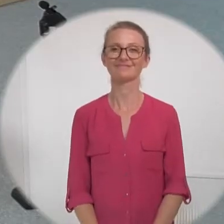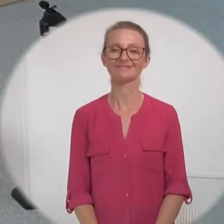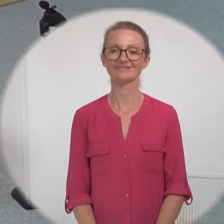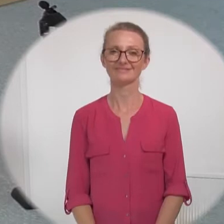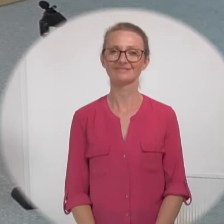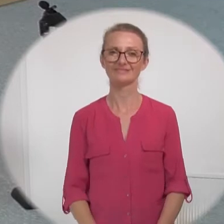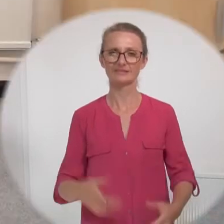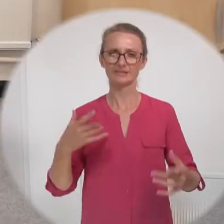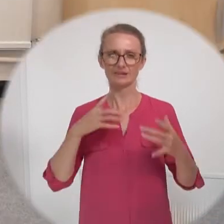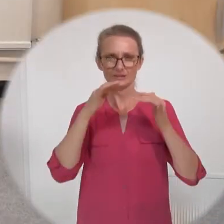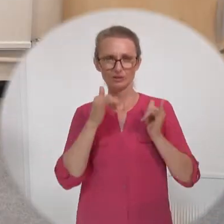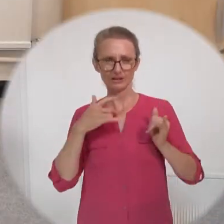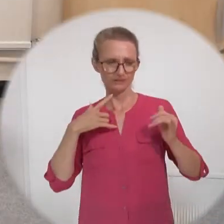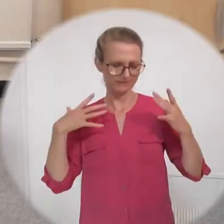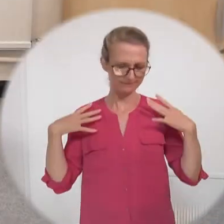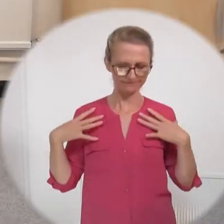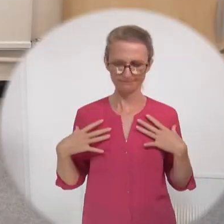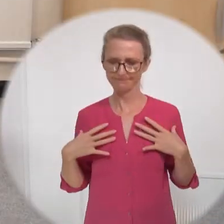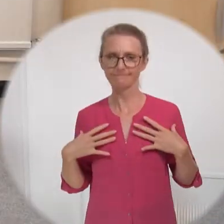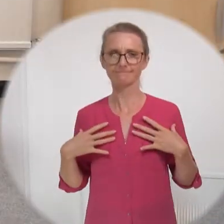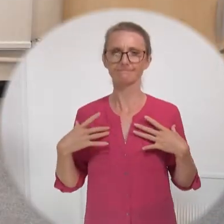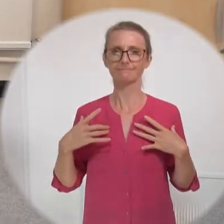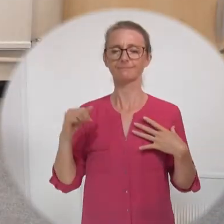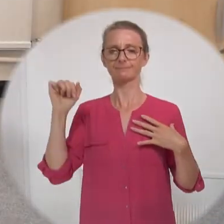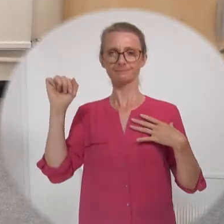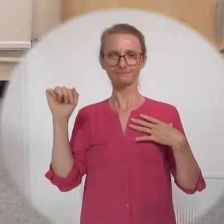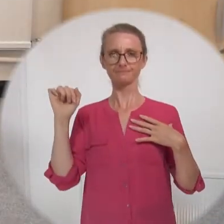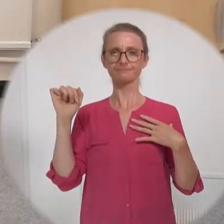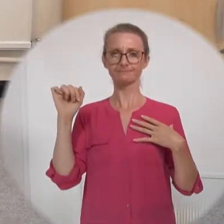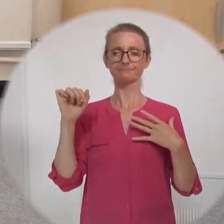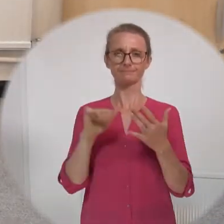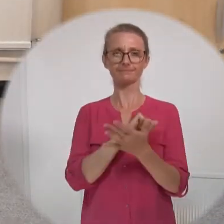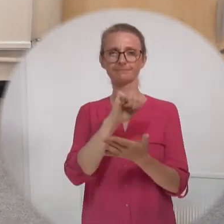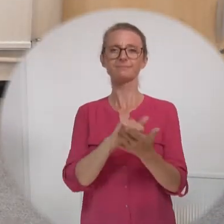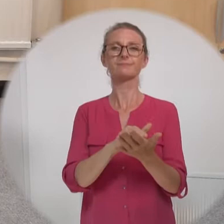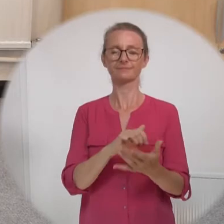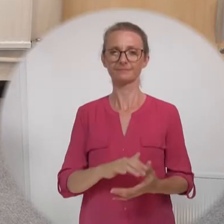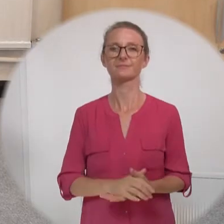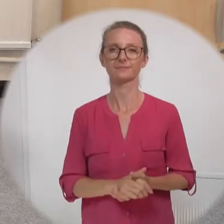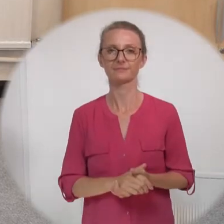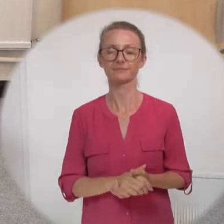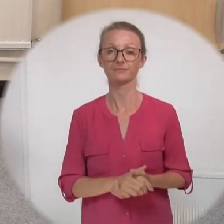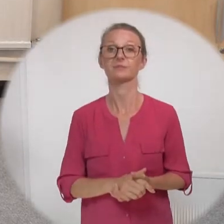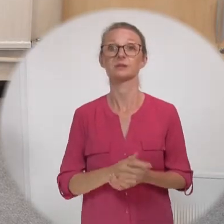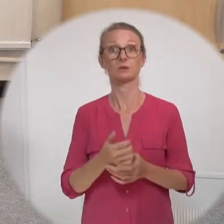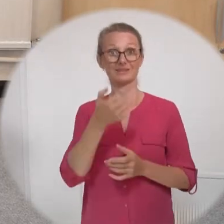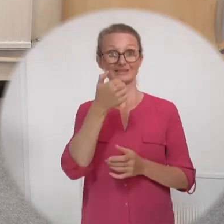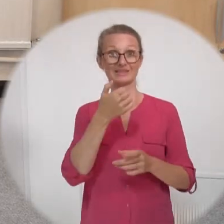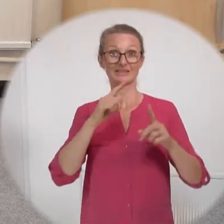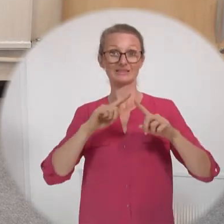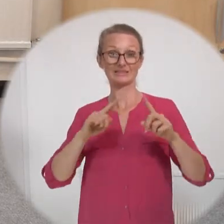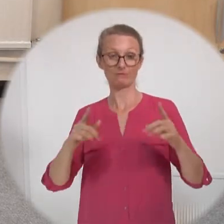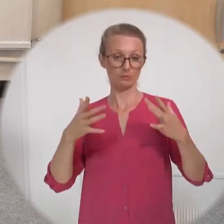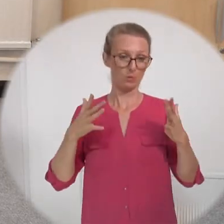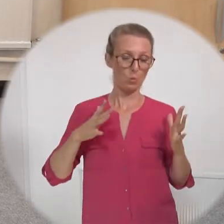Check your posture. So we're going to have a look at the first 6 movements and do a little bit